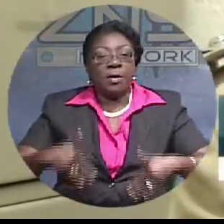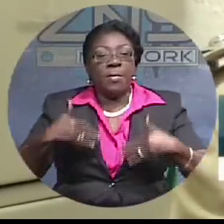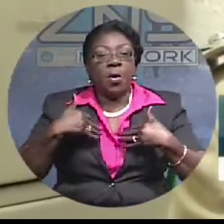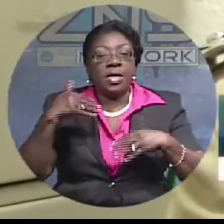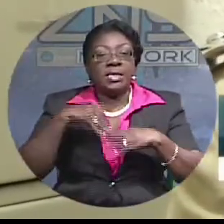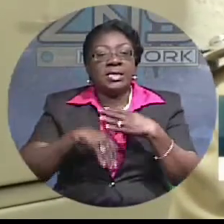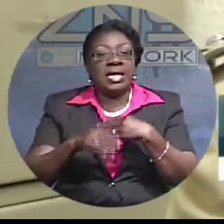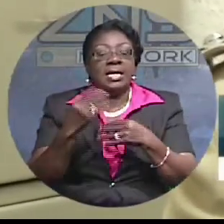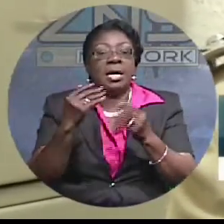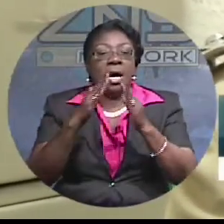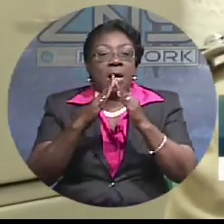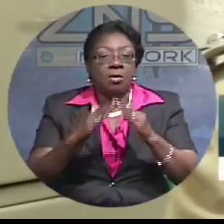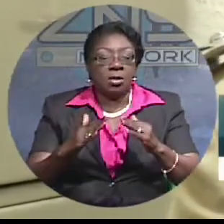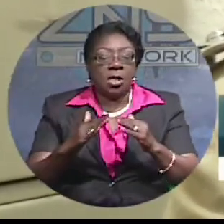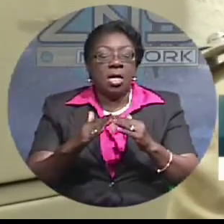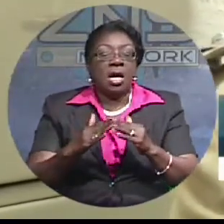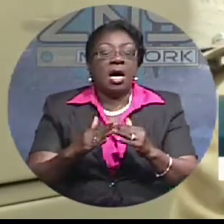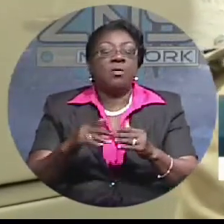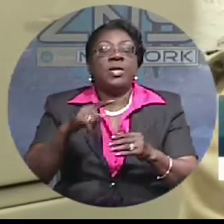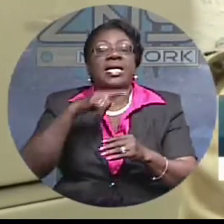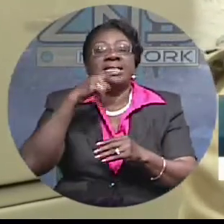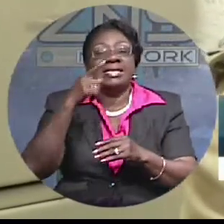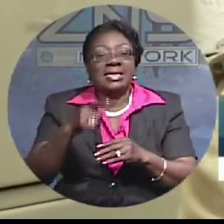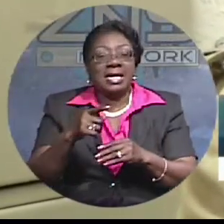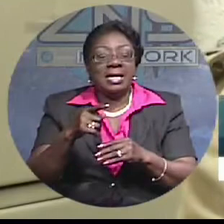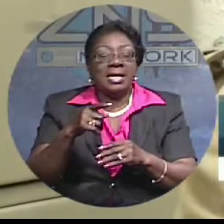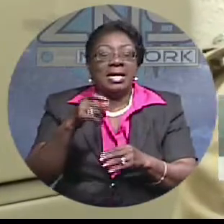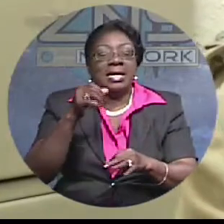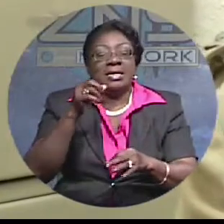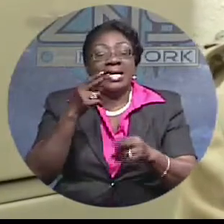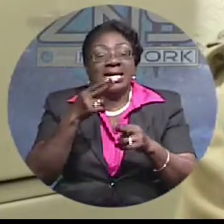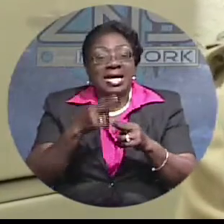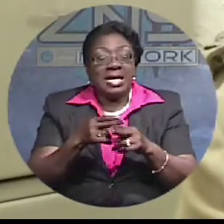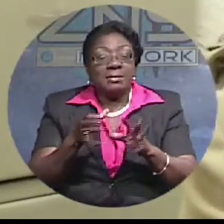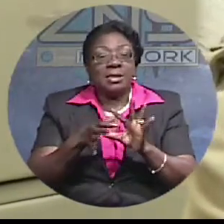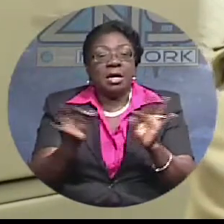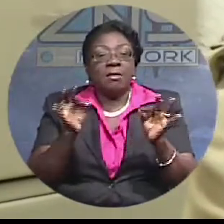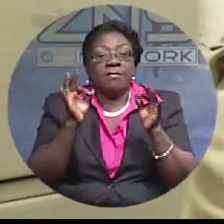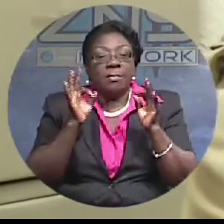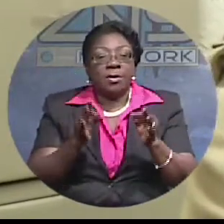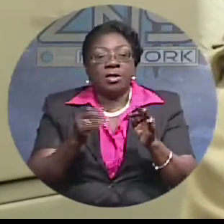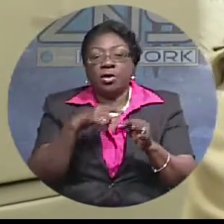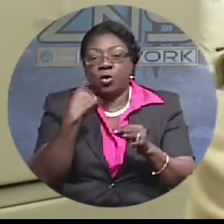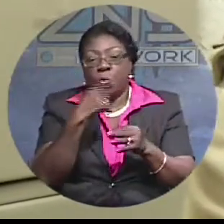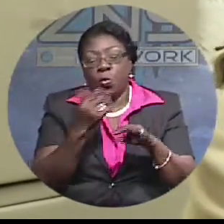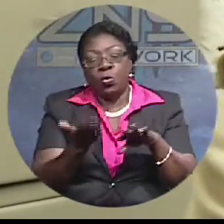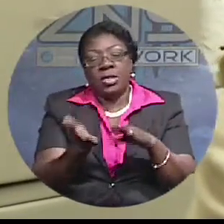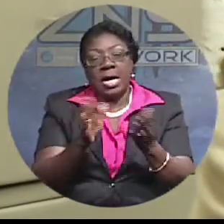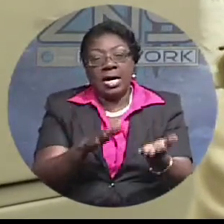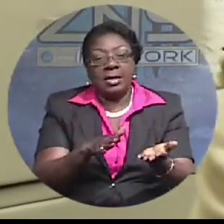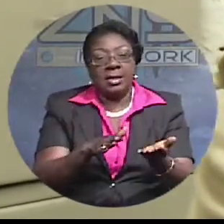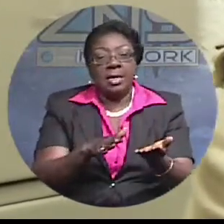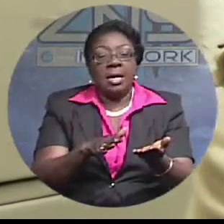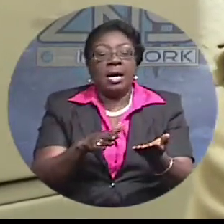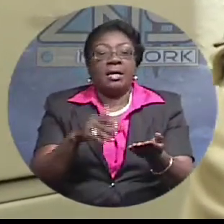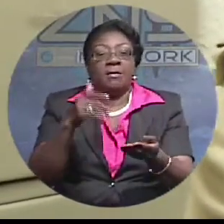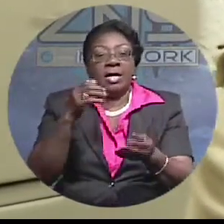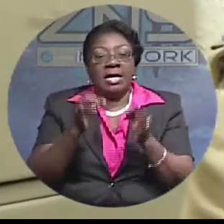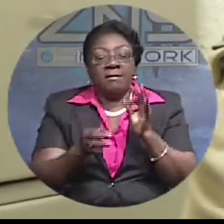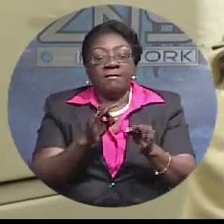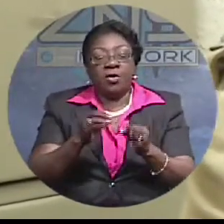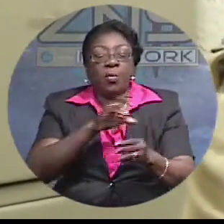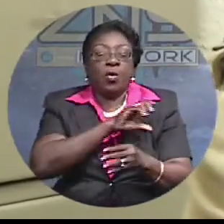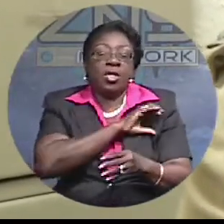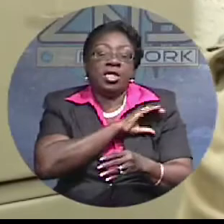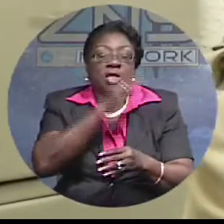say whether Tom Brown or John Doe has had a relationship with the police or is